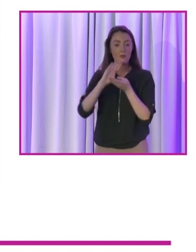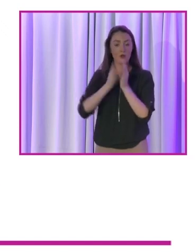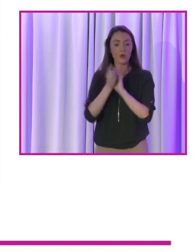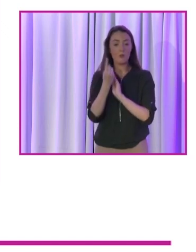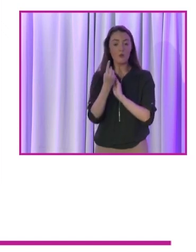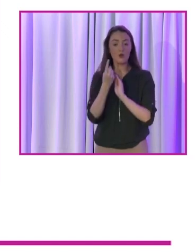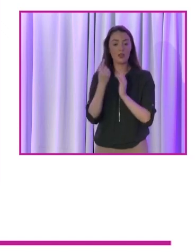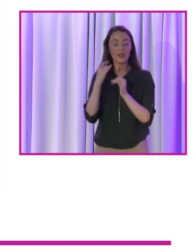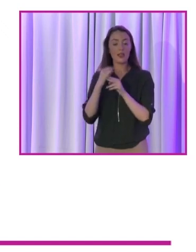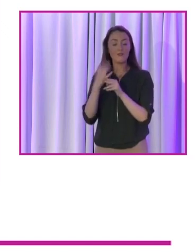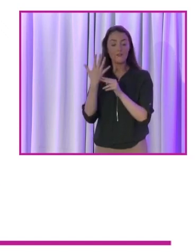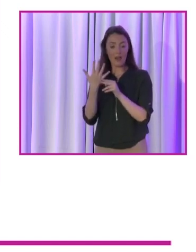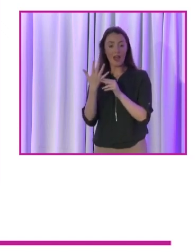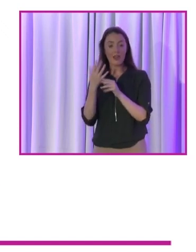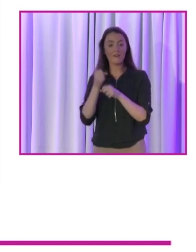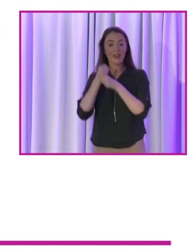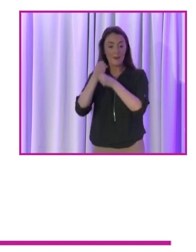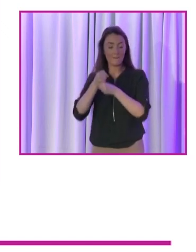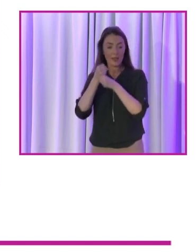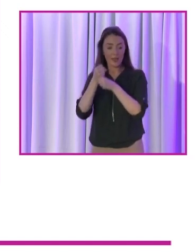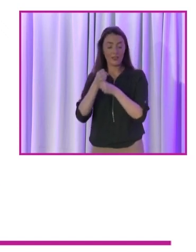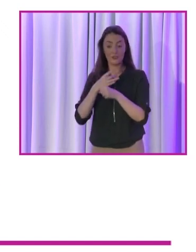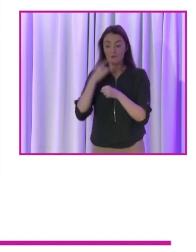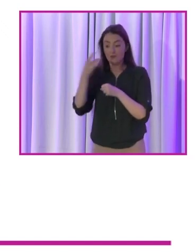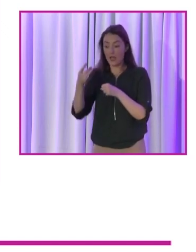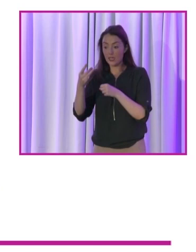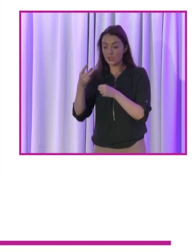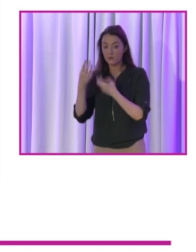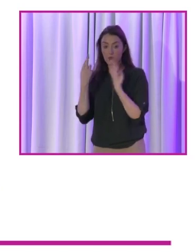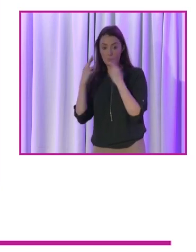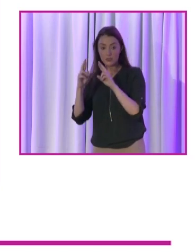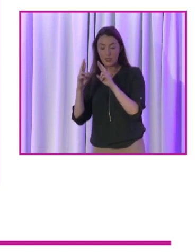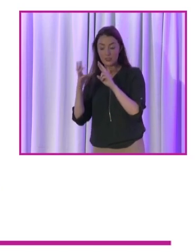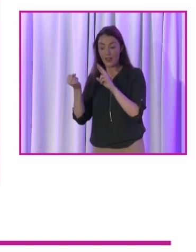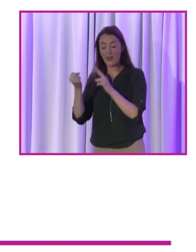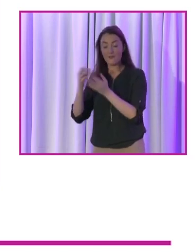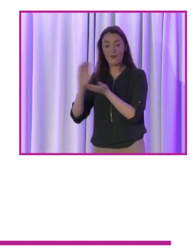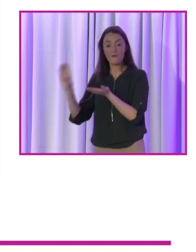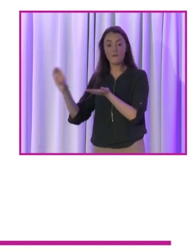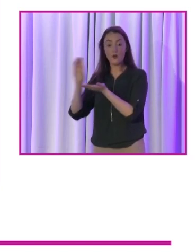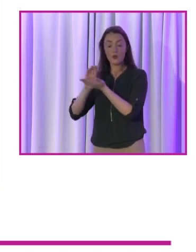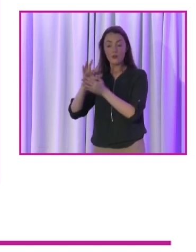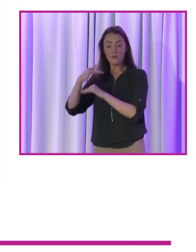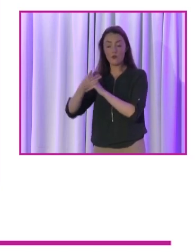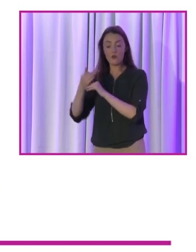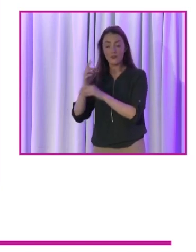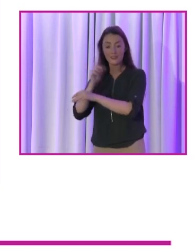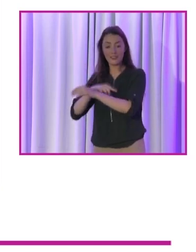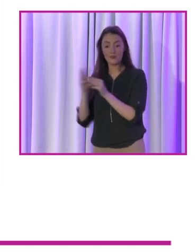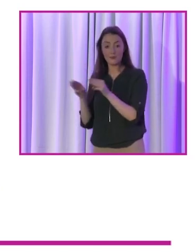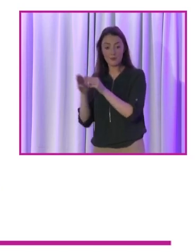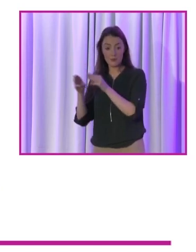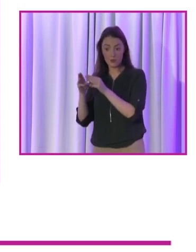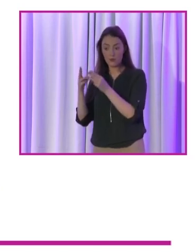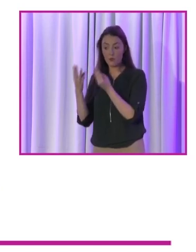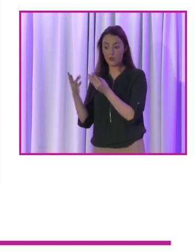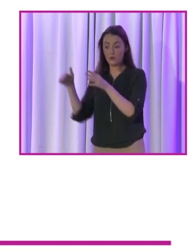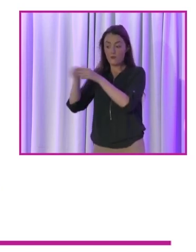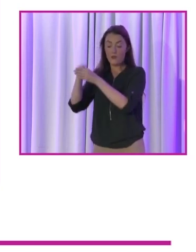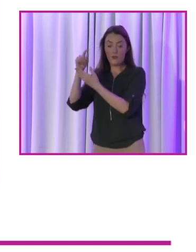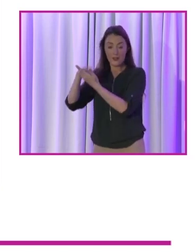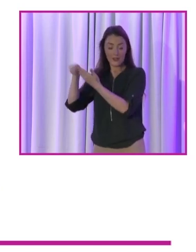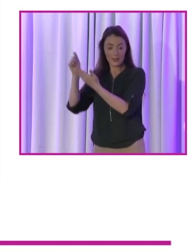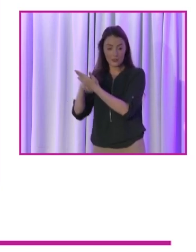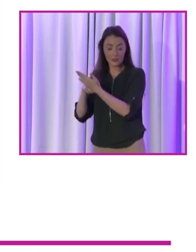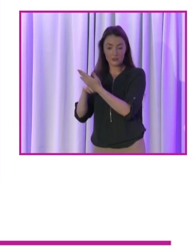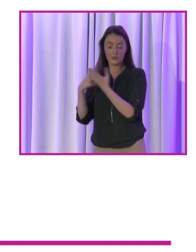their asks for increased representation was a fund for disabled people running for elected office. They got all the